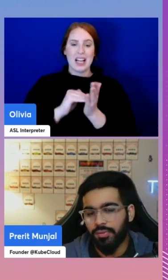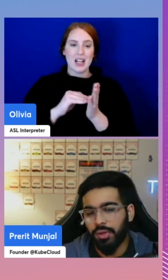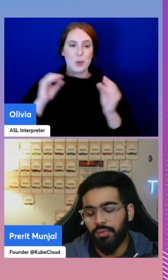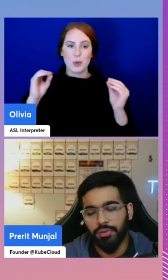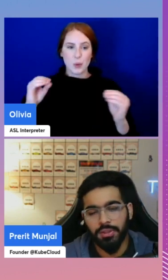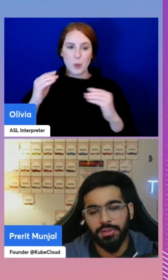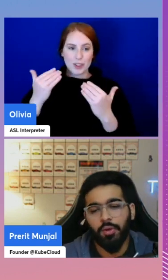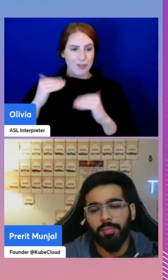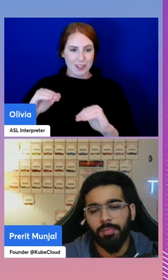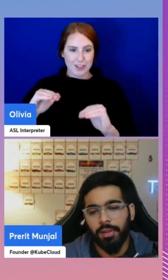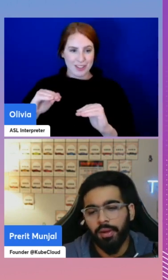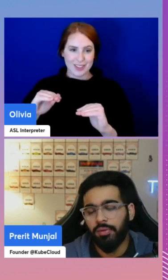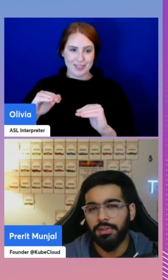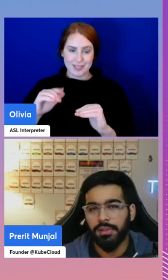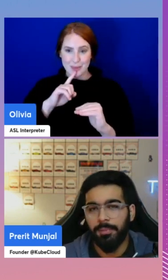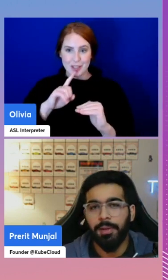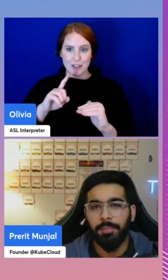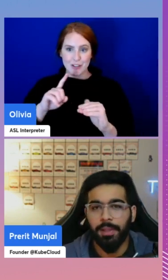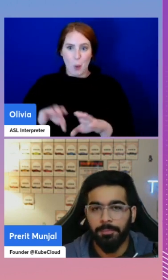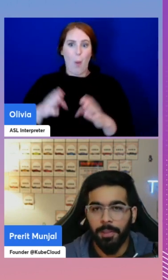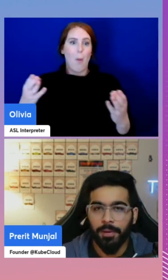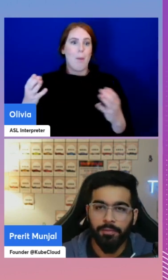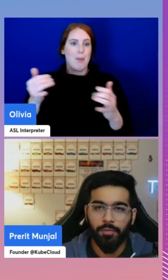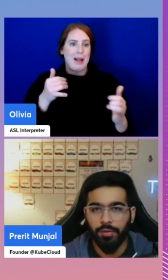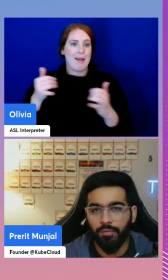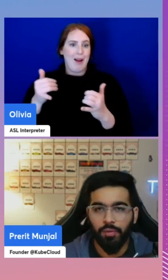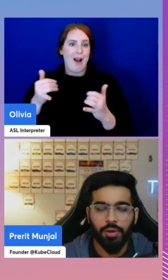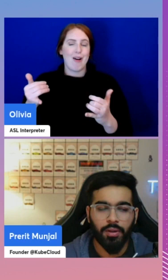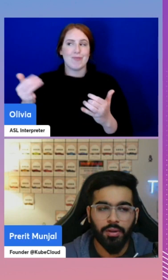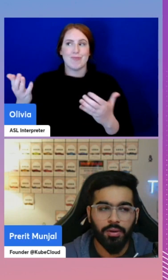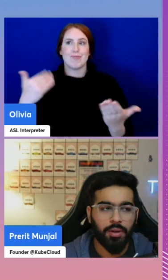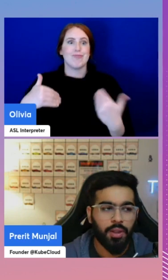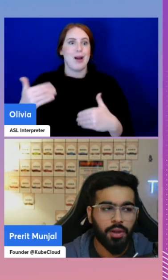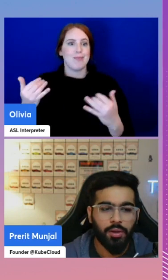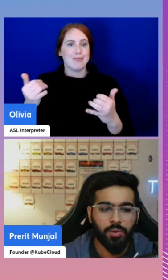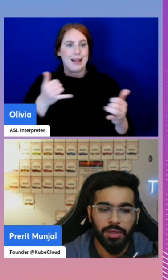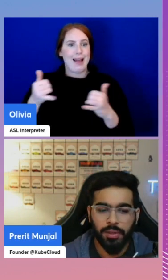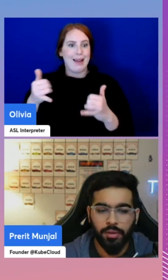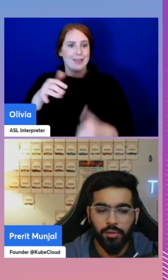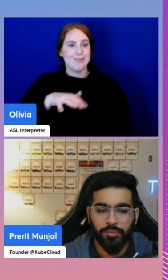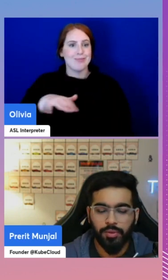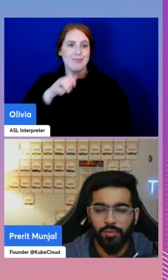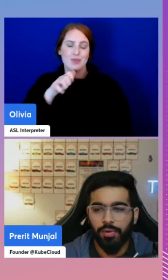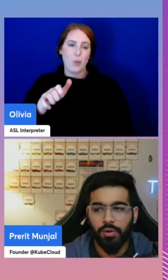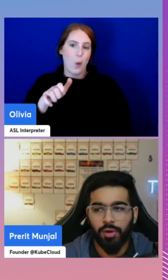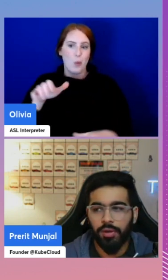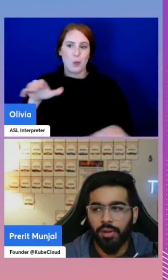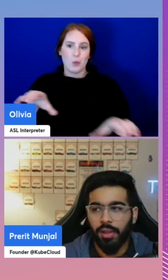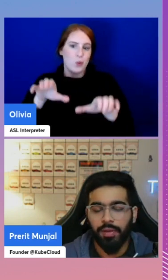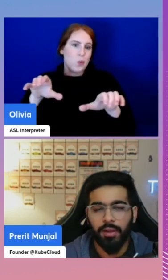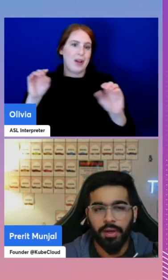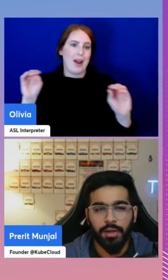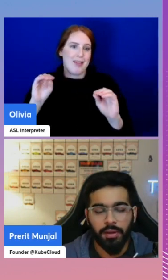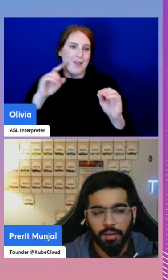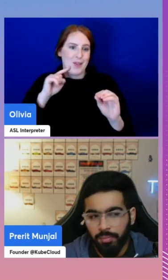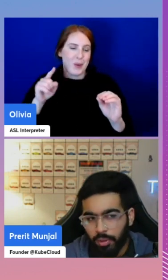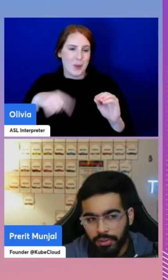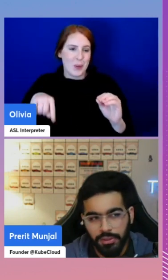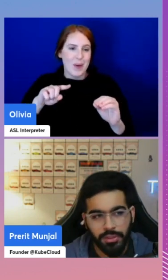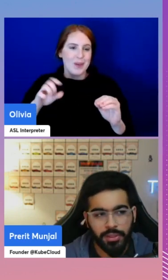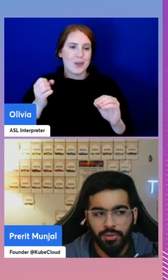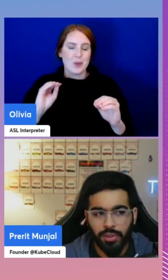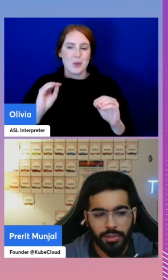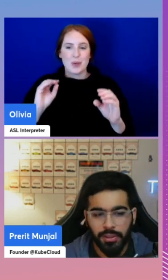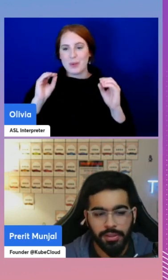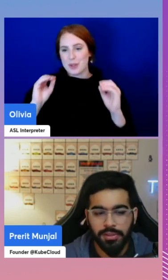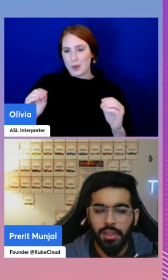restriction. It was just an open playground, just come and play. Okay, we won't do anything to you. So we were not having our internal